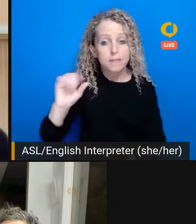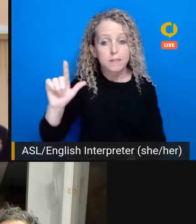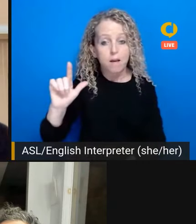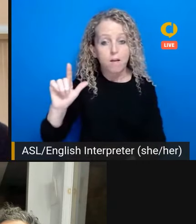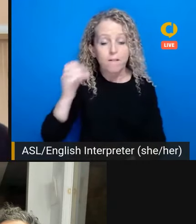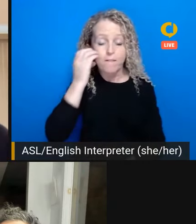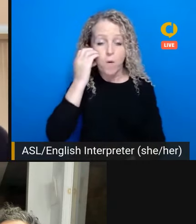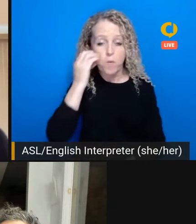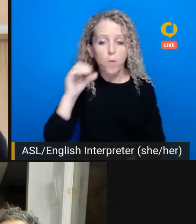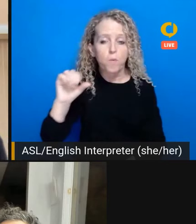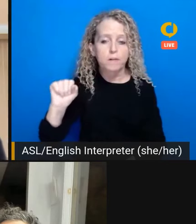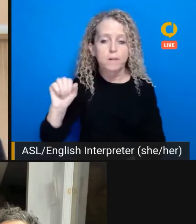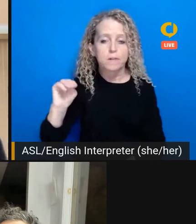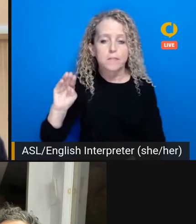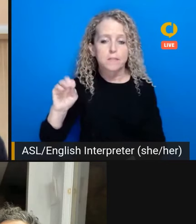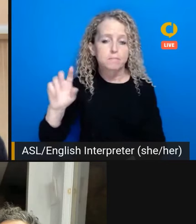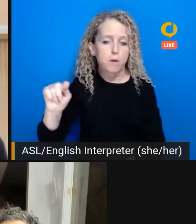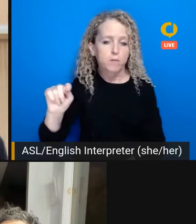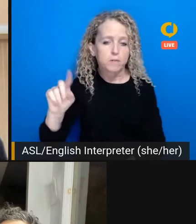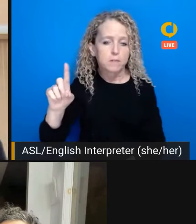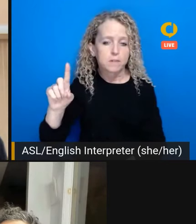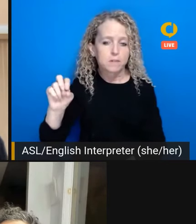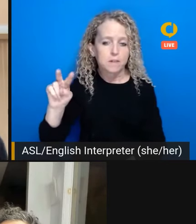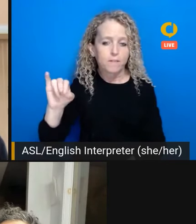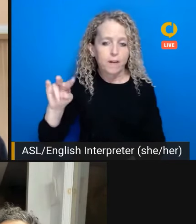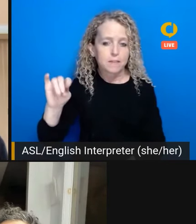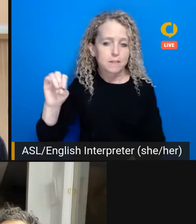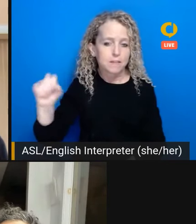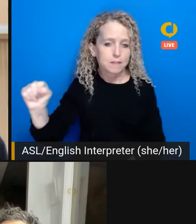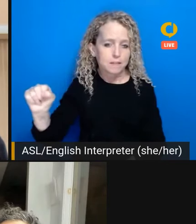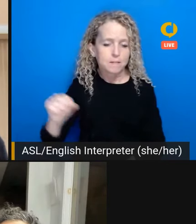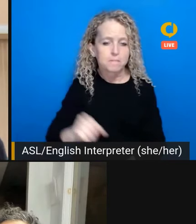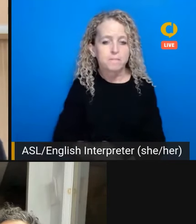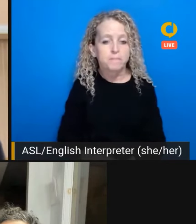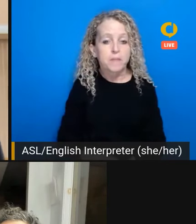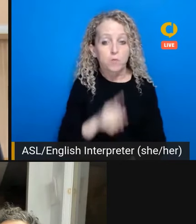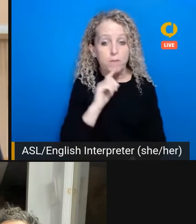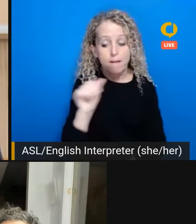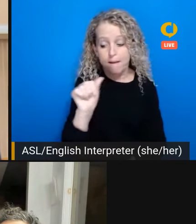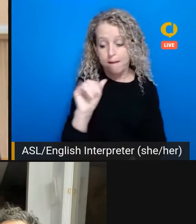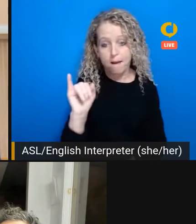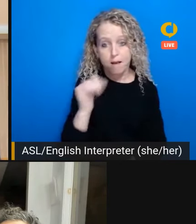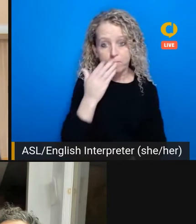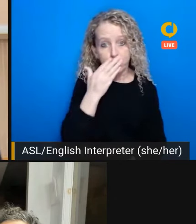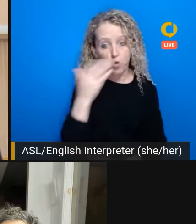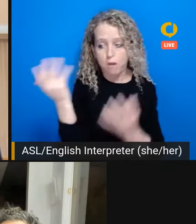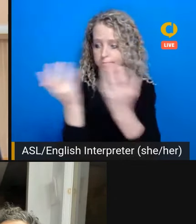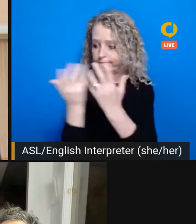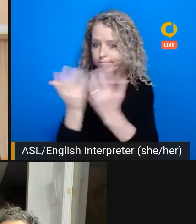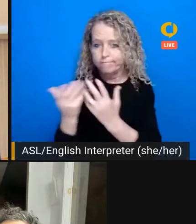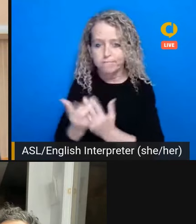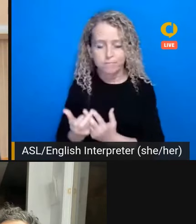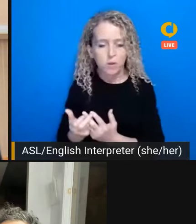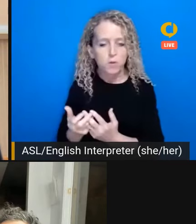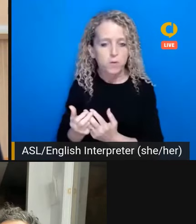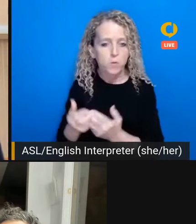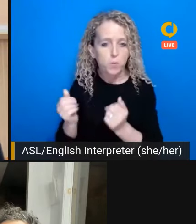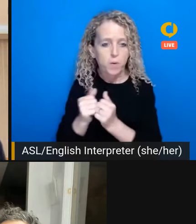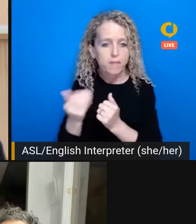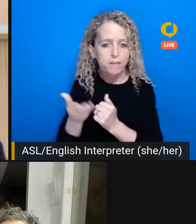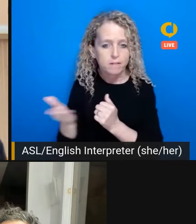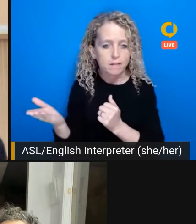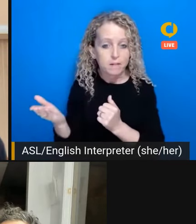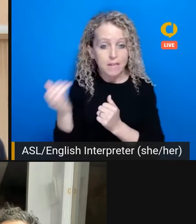devices. AI has a very good use in these devices. Every single one of us who owns one of